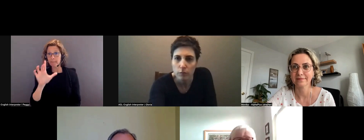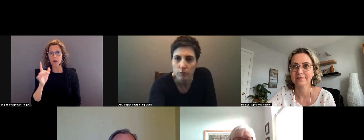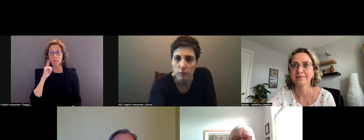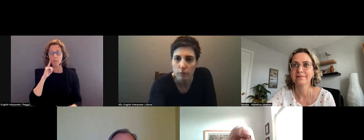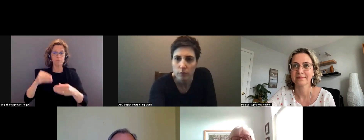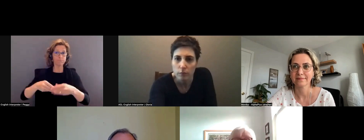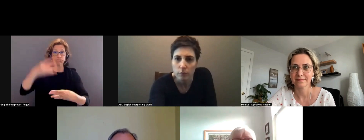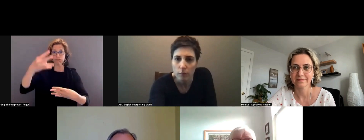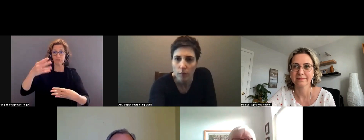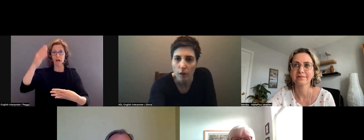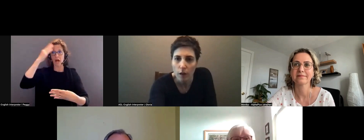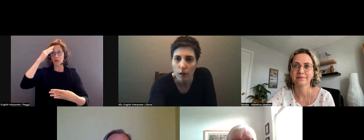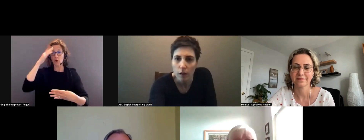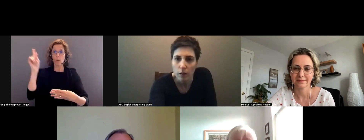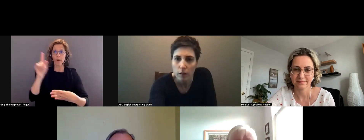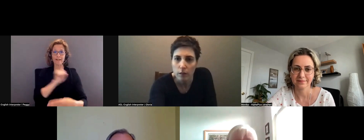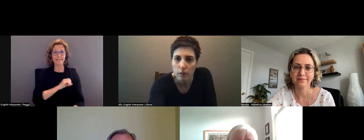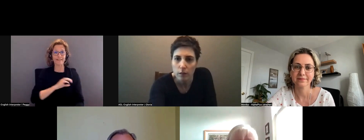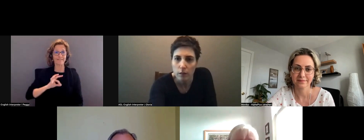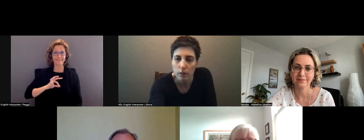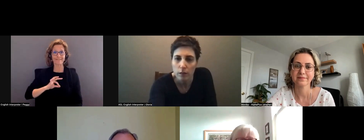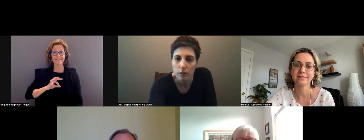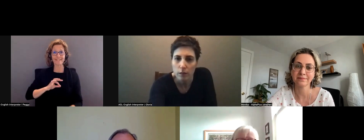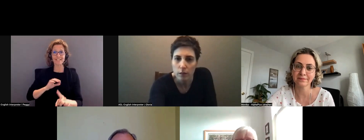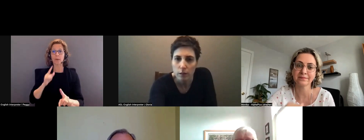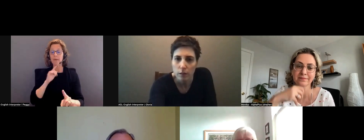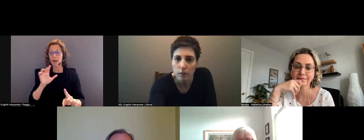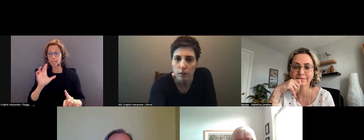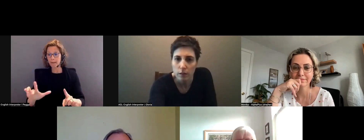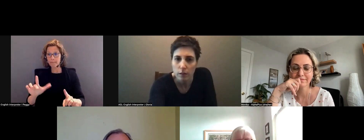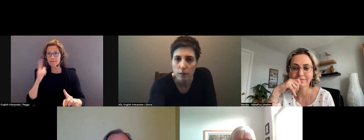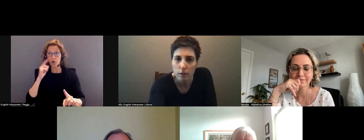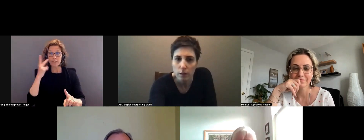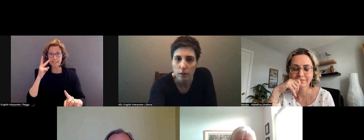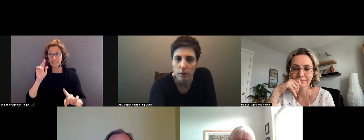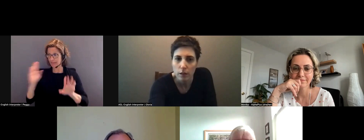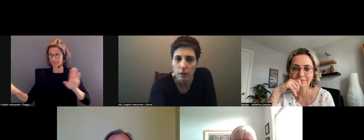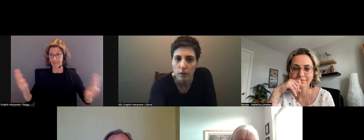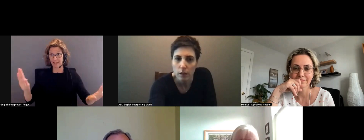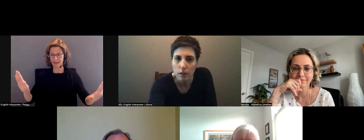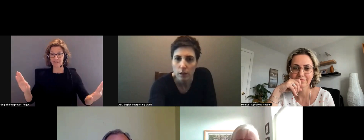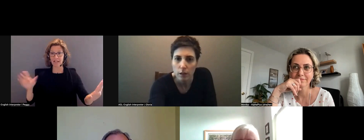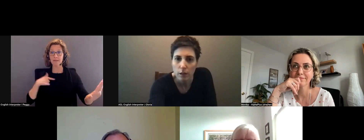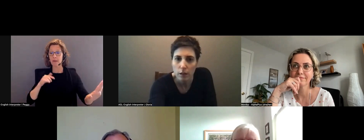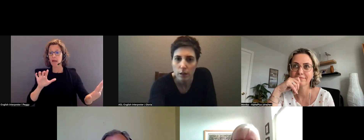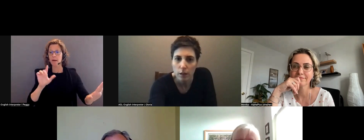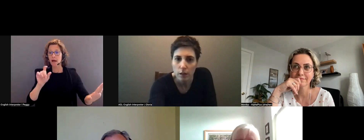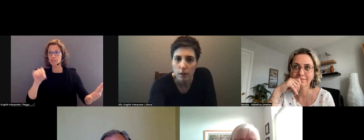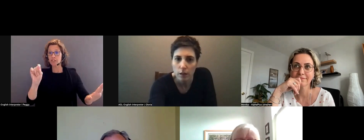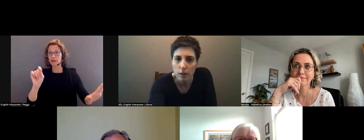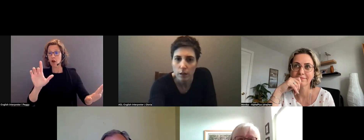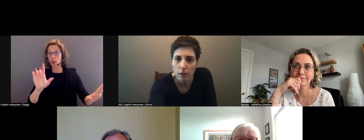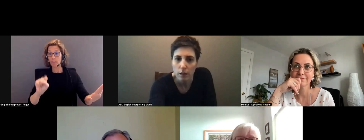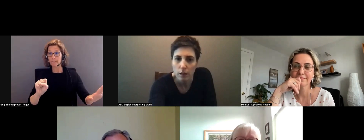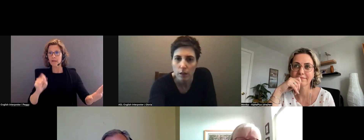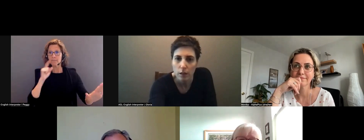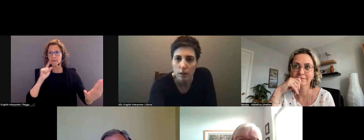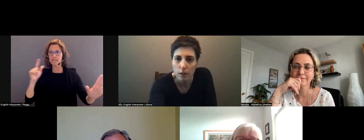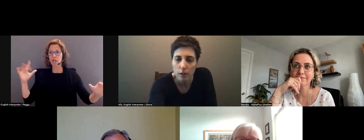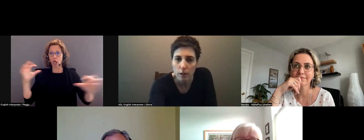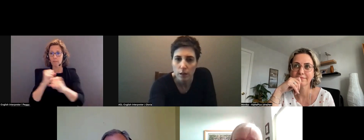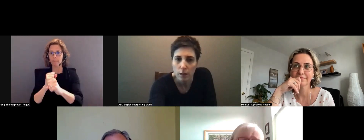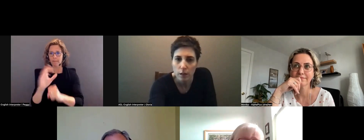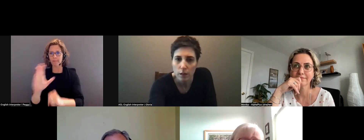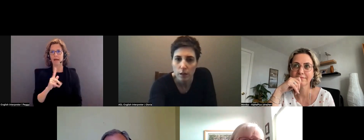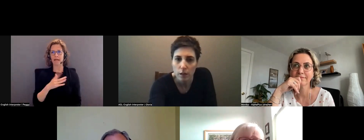everyone is and then I can untick it and it's off my calendar, which sounds a little cumbersome, but it's easier